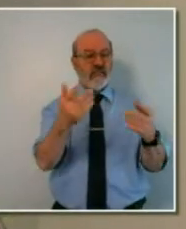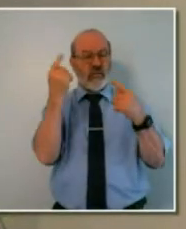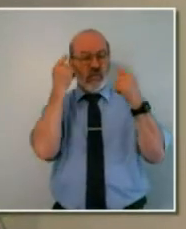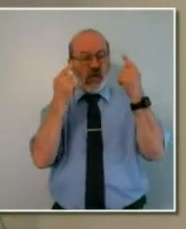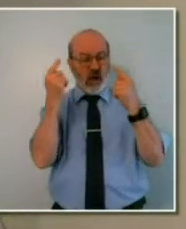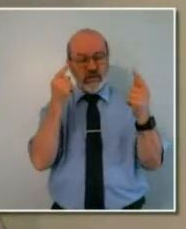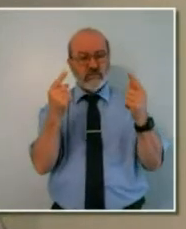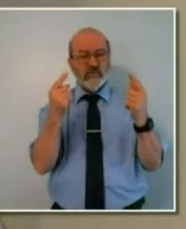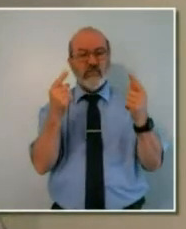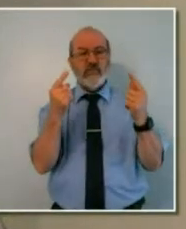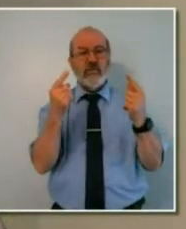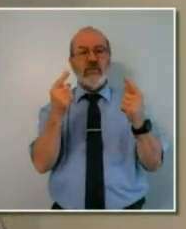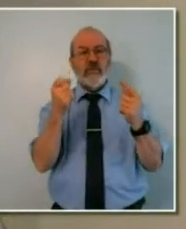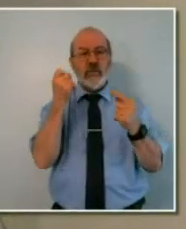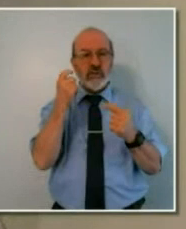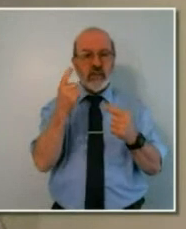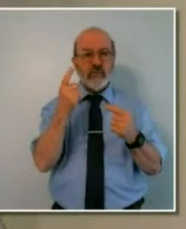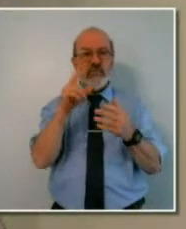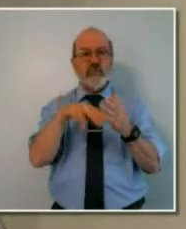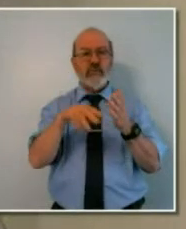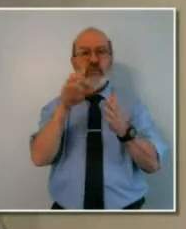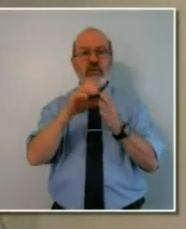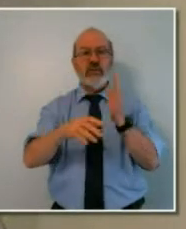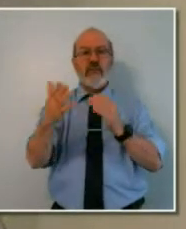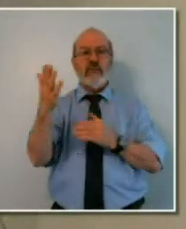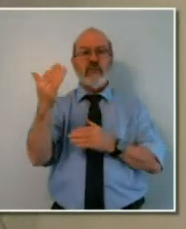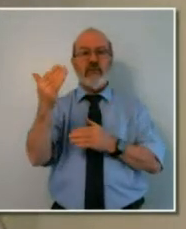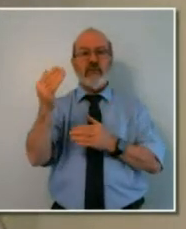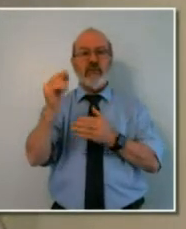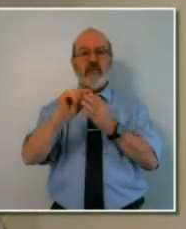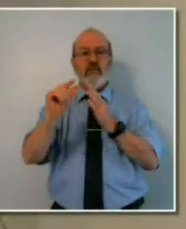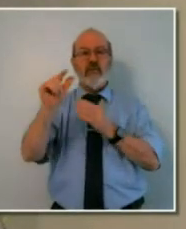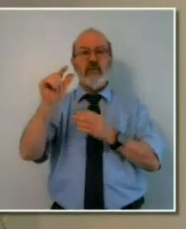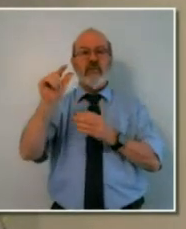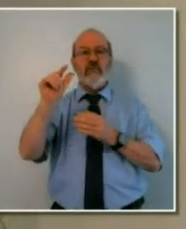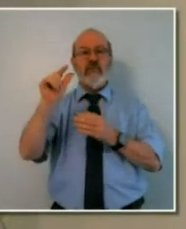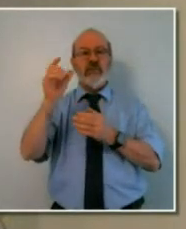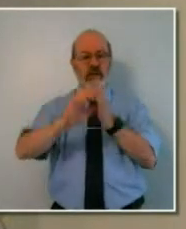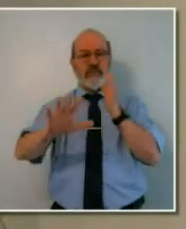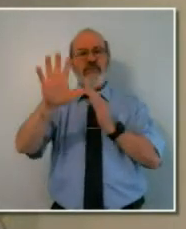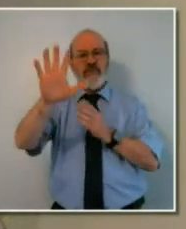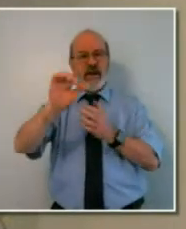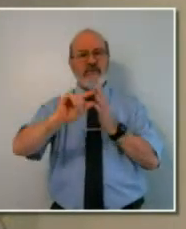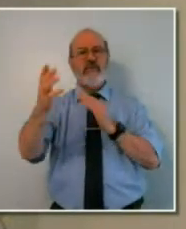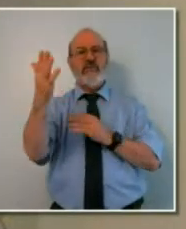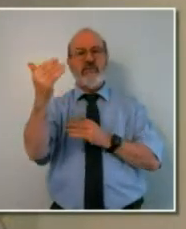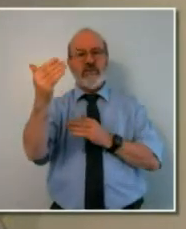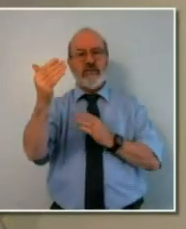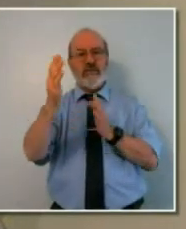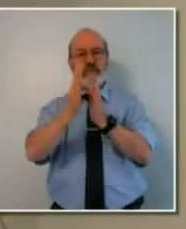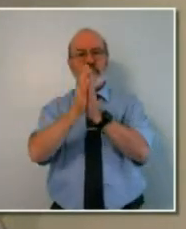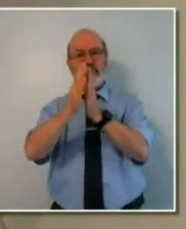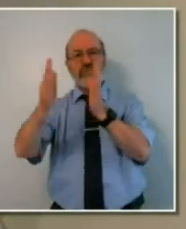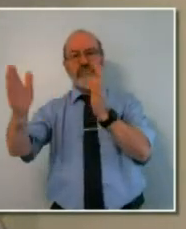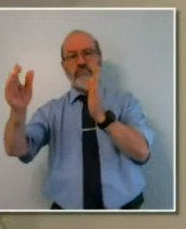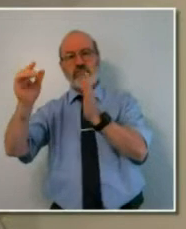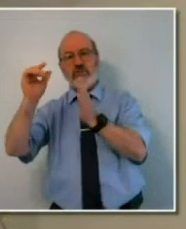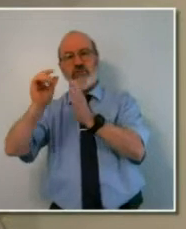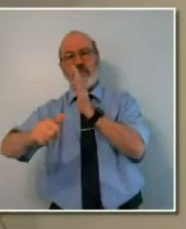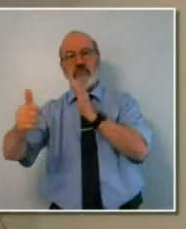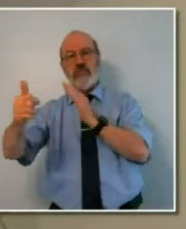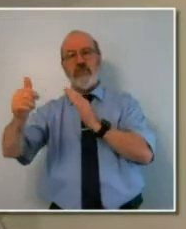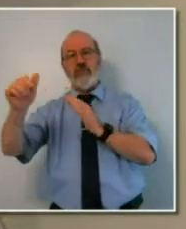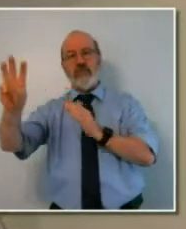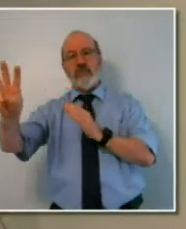so we're going to read chapter 15 and verse chapter 5 and verse number 15, and into chapter 6 through